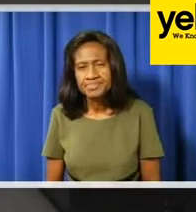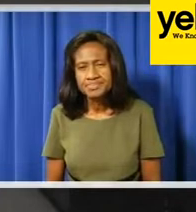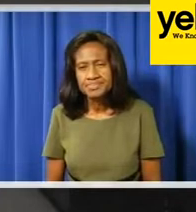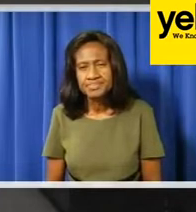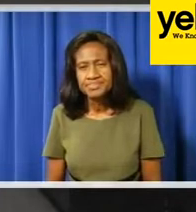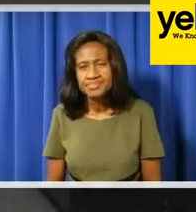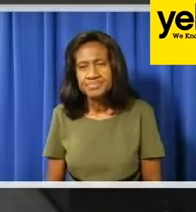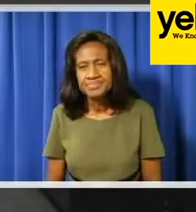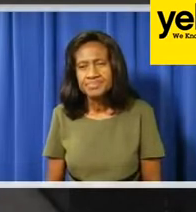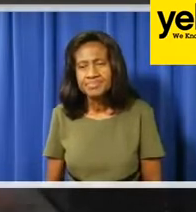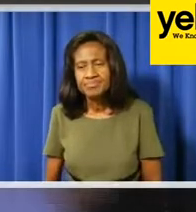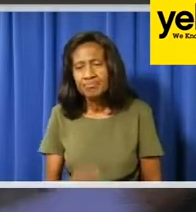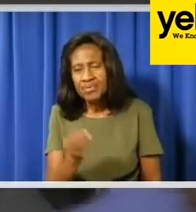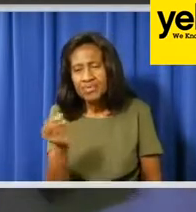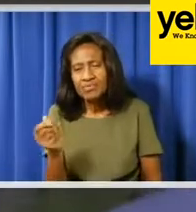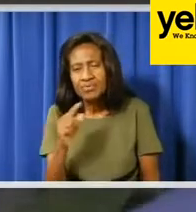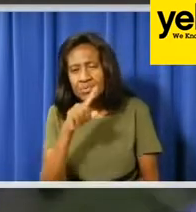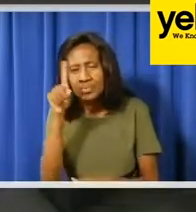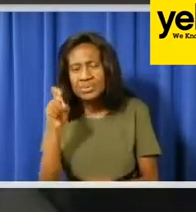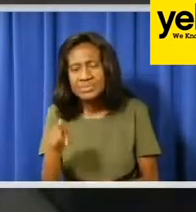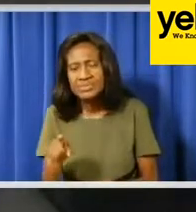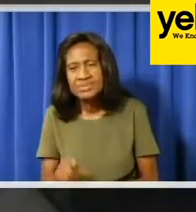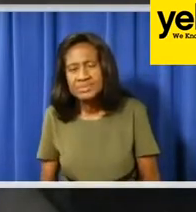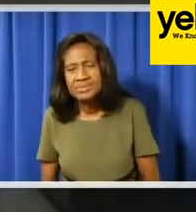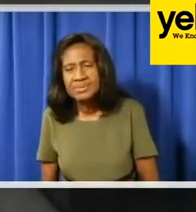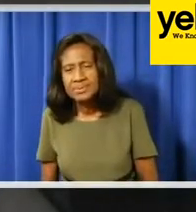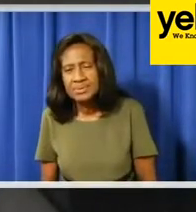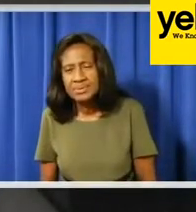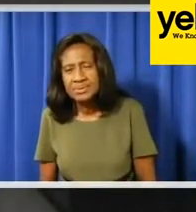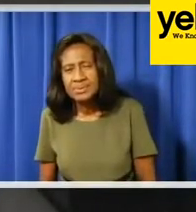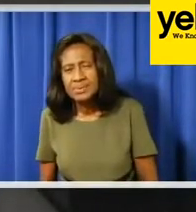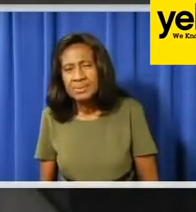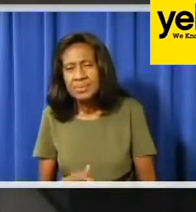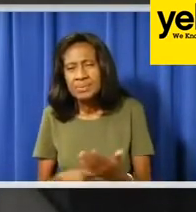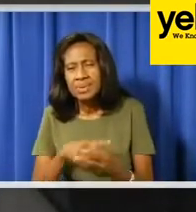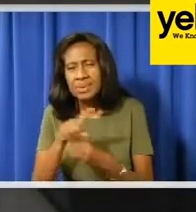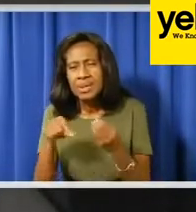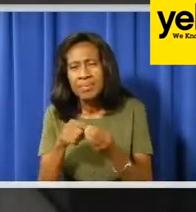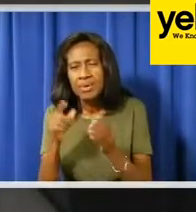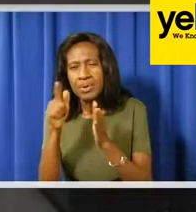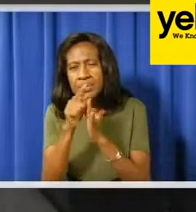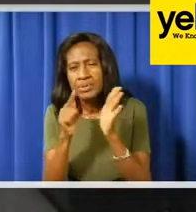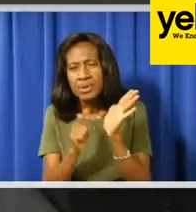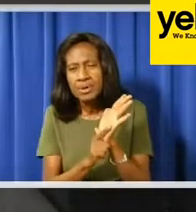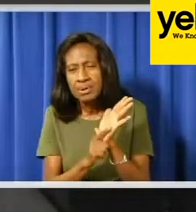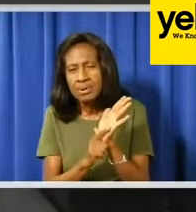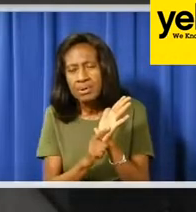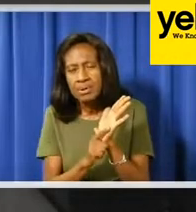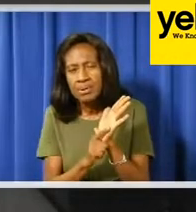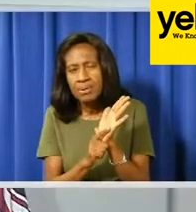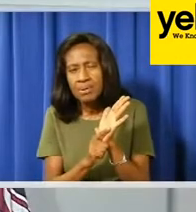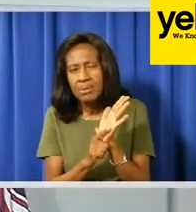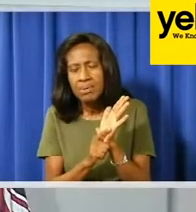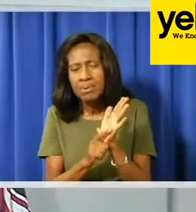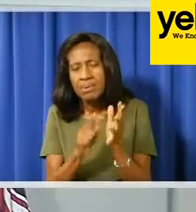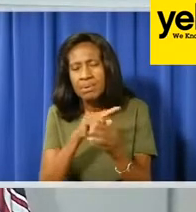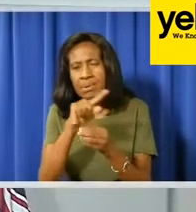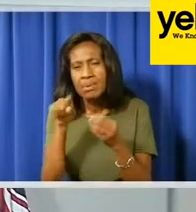the. Okay, just a very few questions. Can you tell us what's happening about the legislation, Mr. Premier, regarding